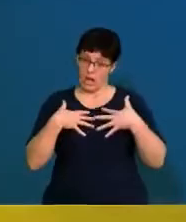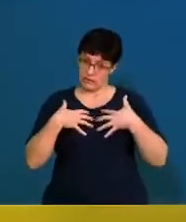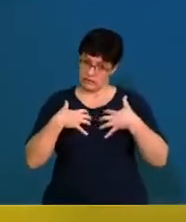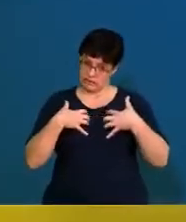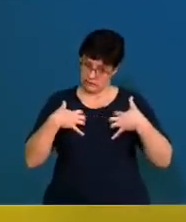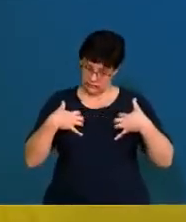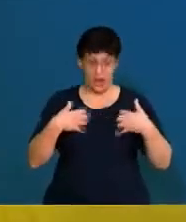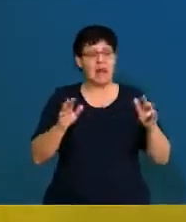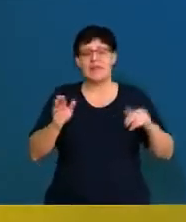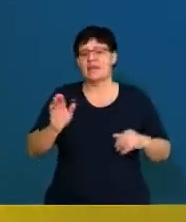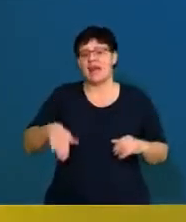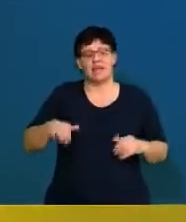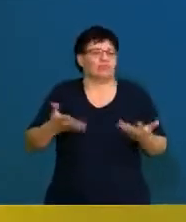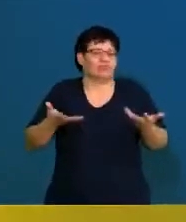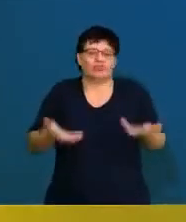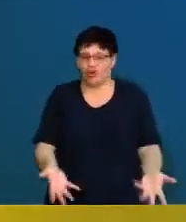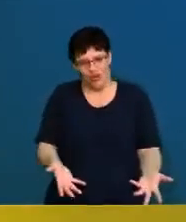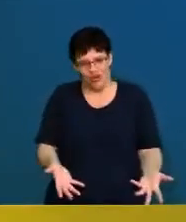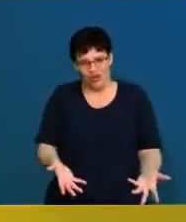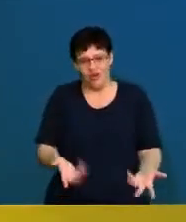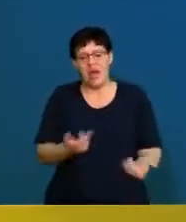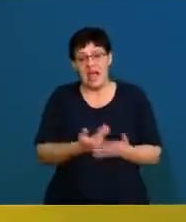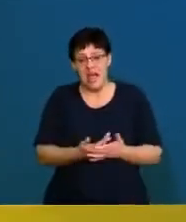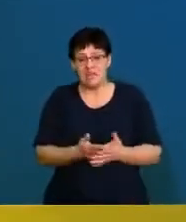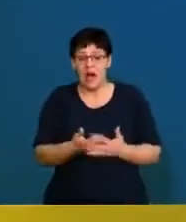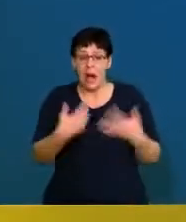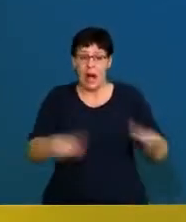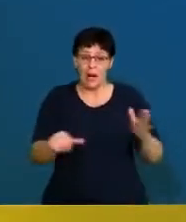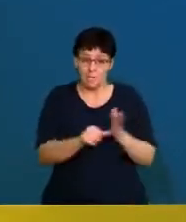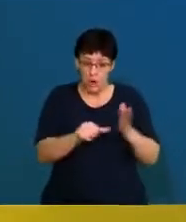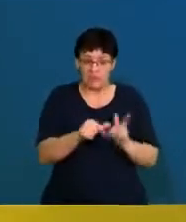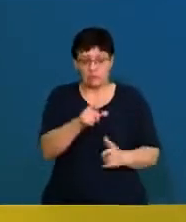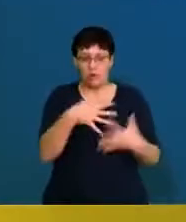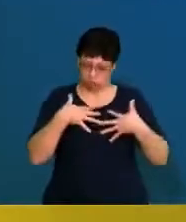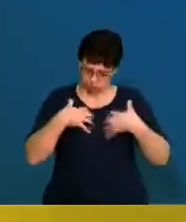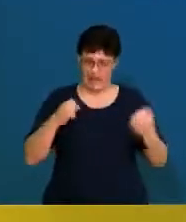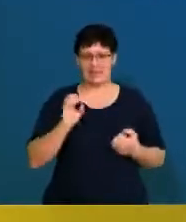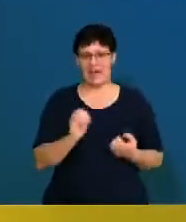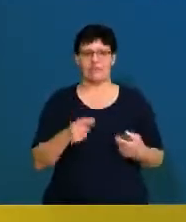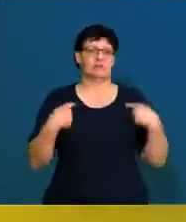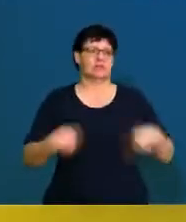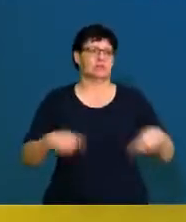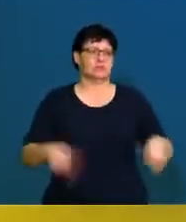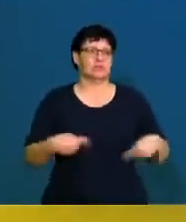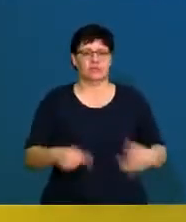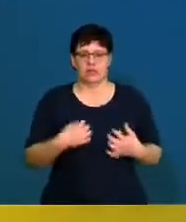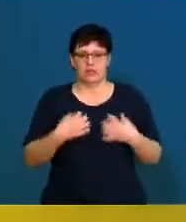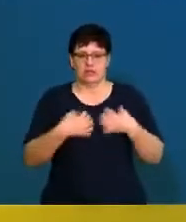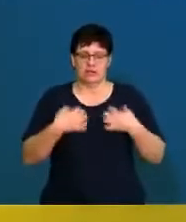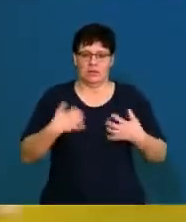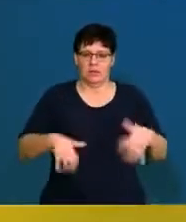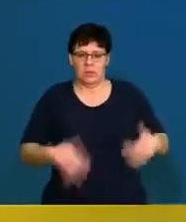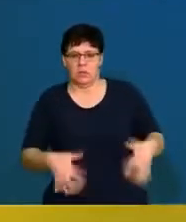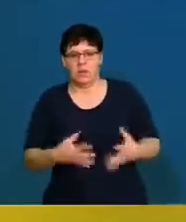natural, component of an exam. If something really matters to you, you'll be stressed about it. The adrenaline levels will be high.